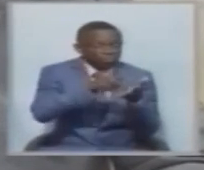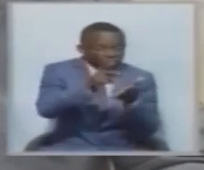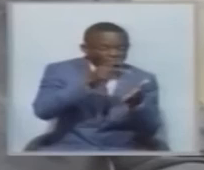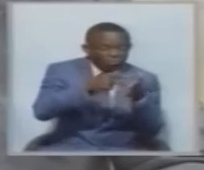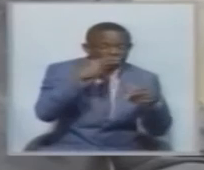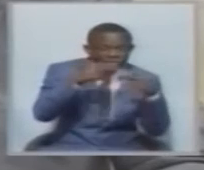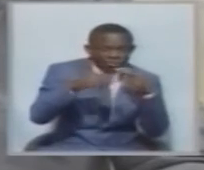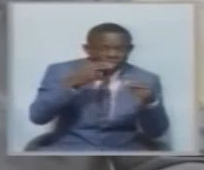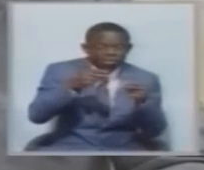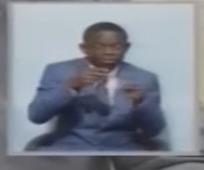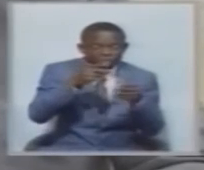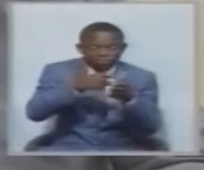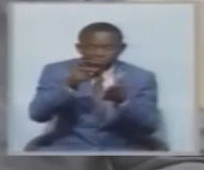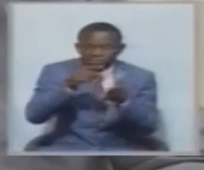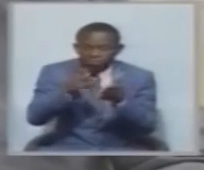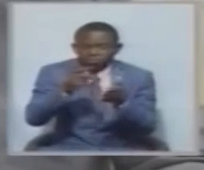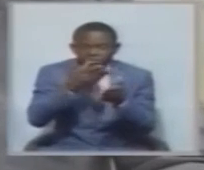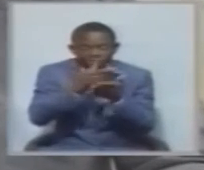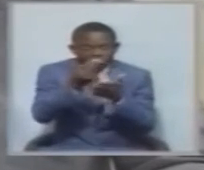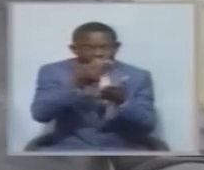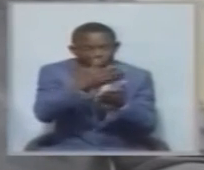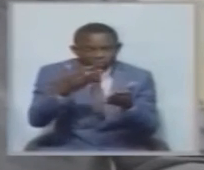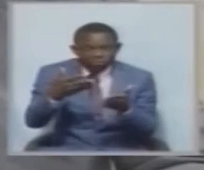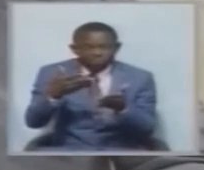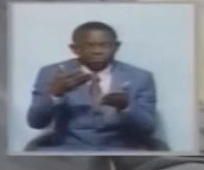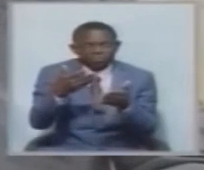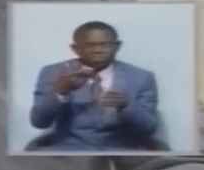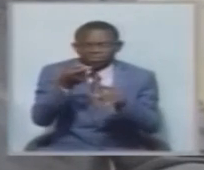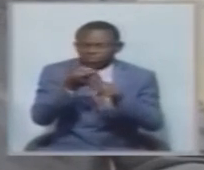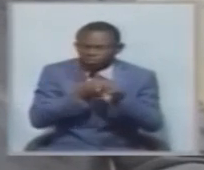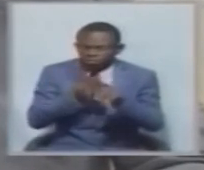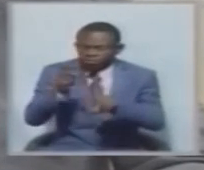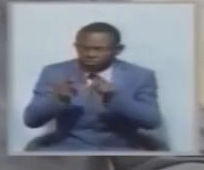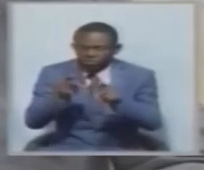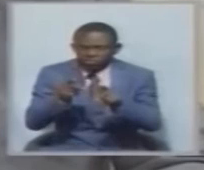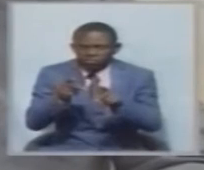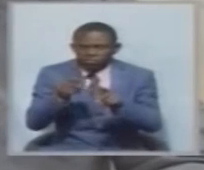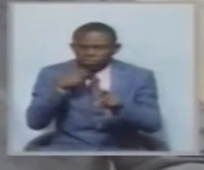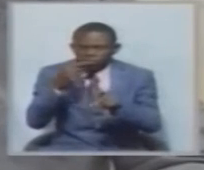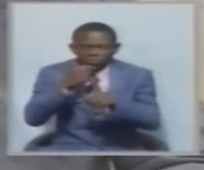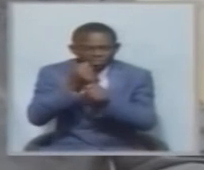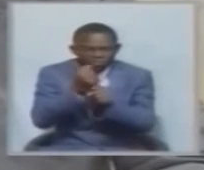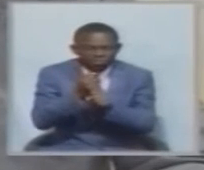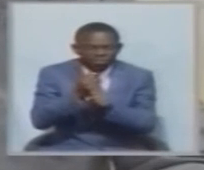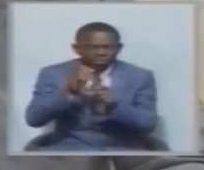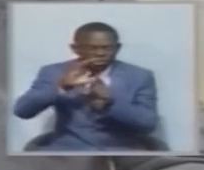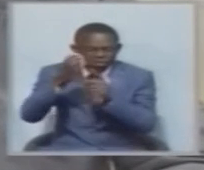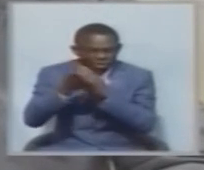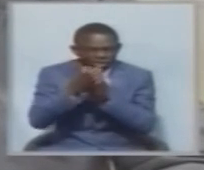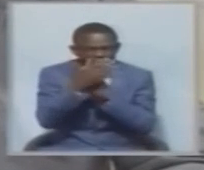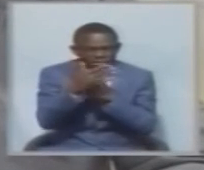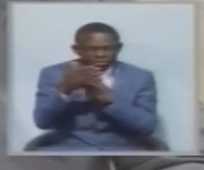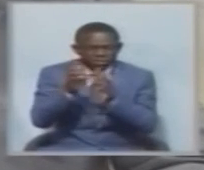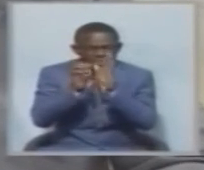and the people will spend also buy crafts from the ordinary people in say Kawata,